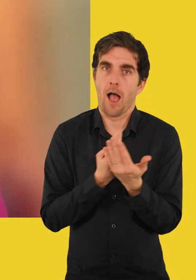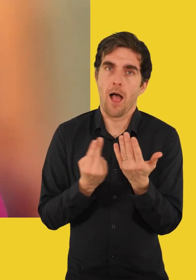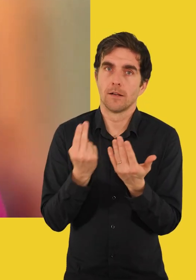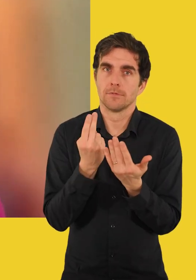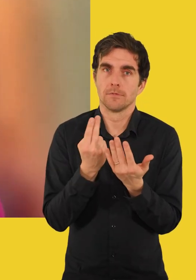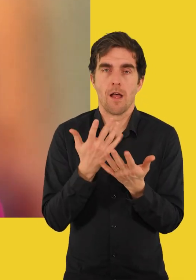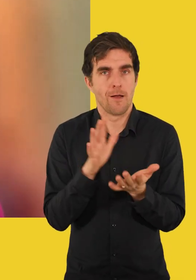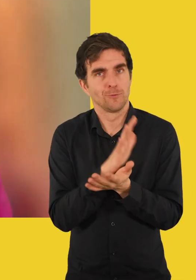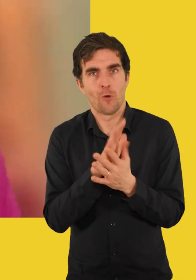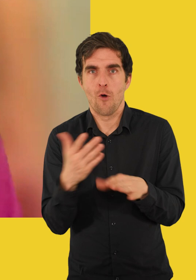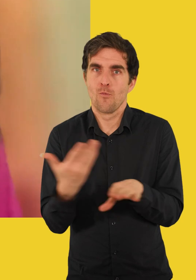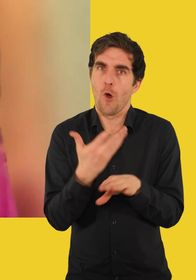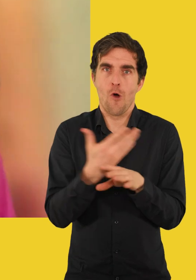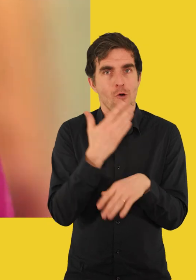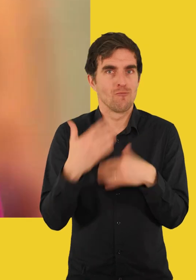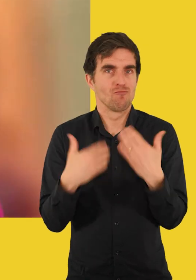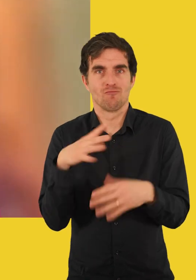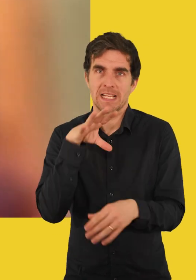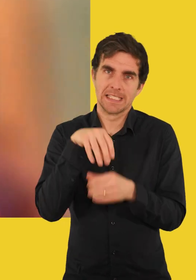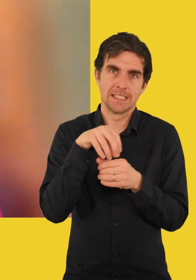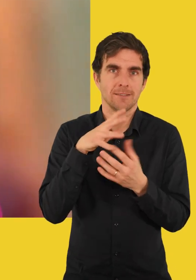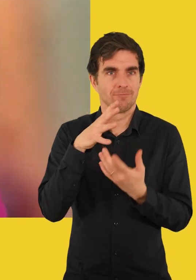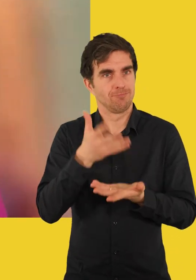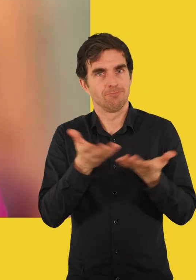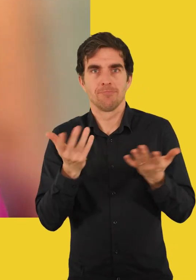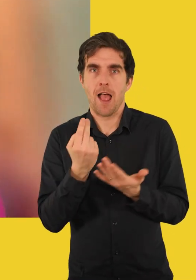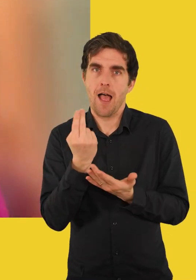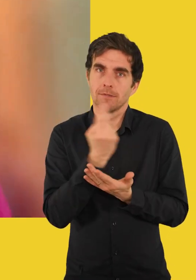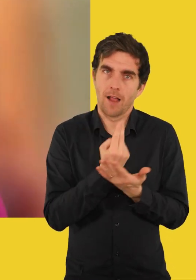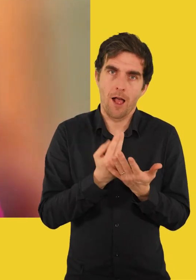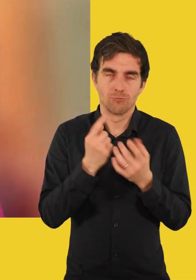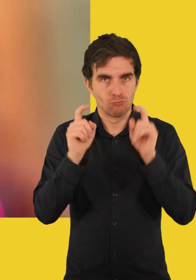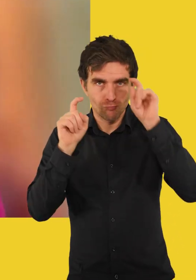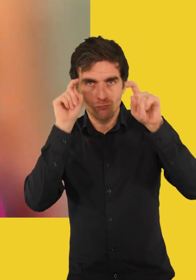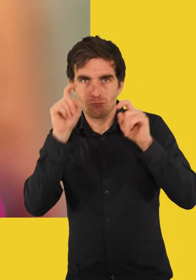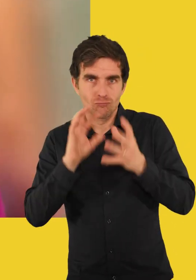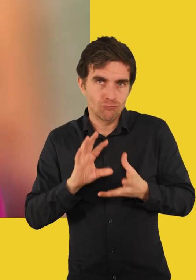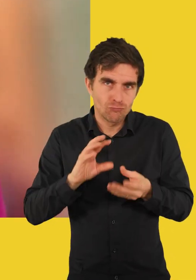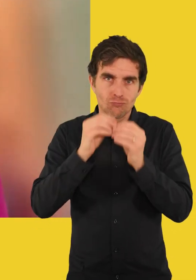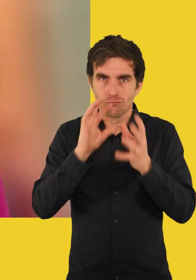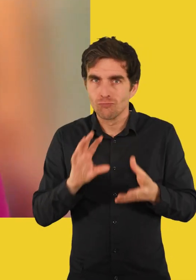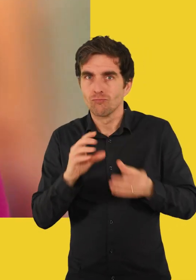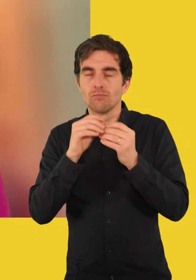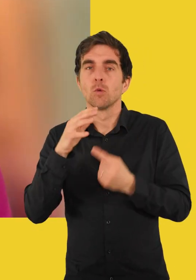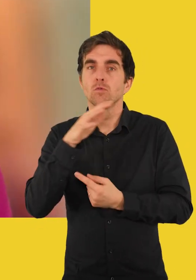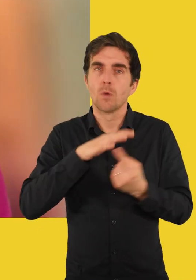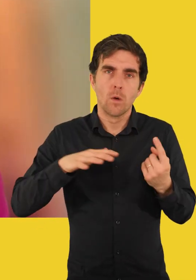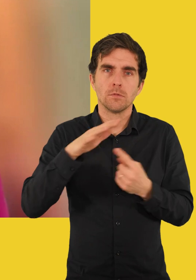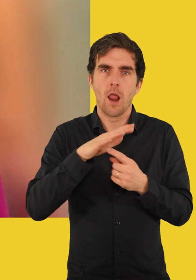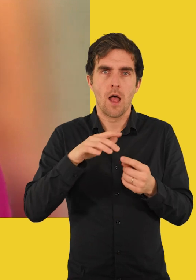design and enjoy working in the space of design innovation and design for social impact, and